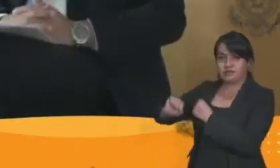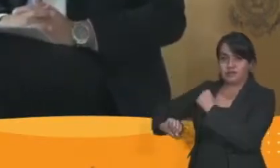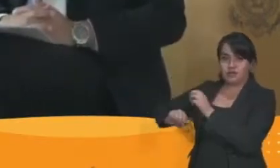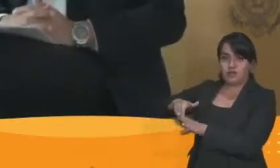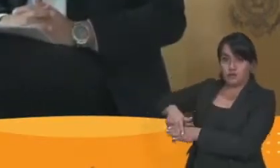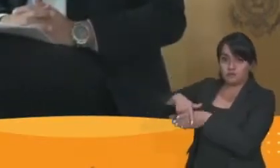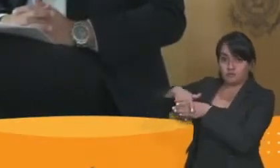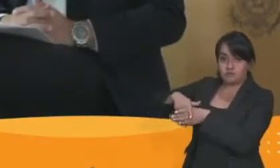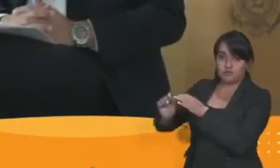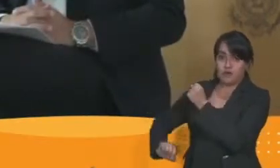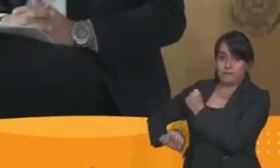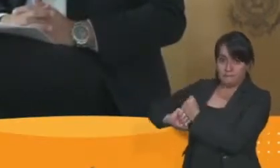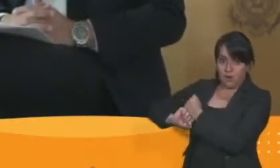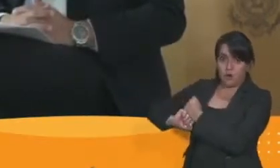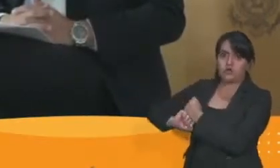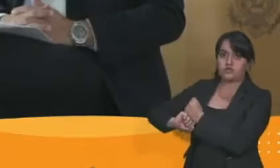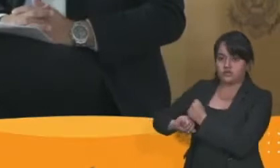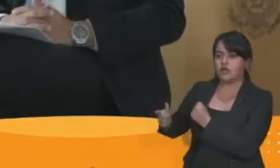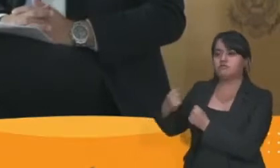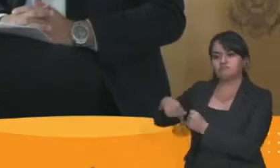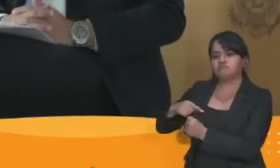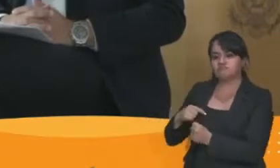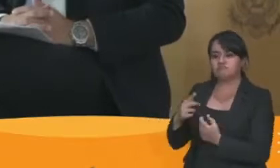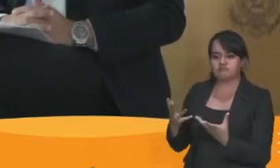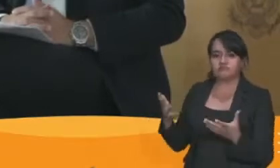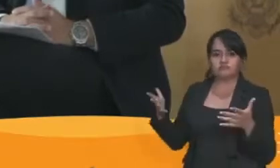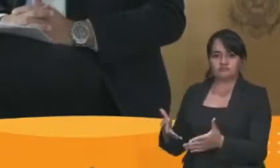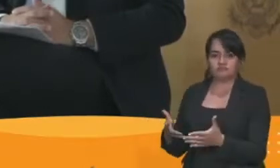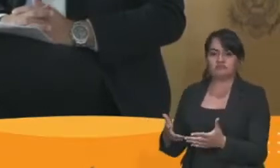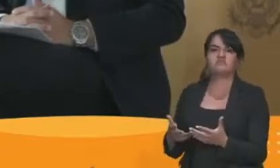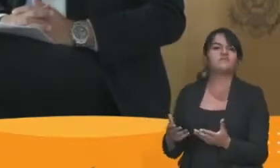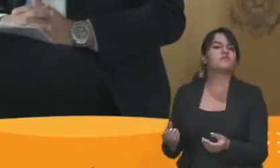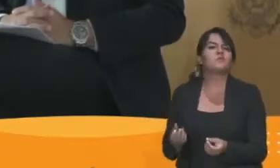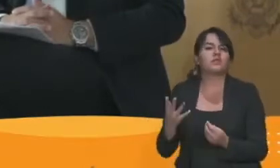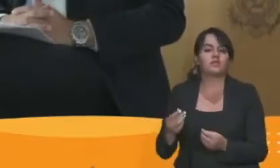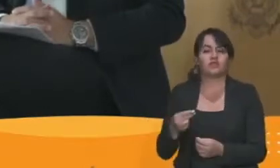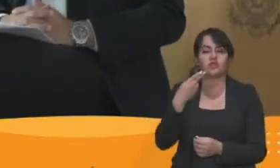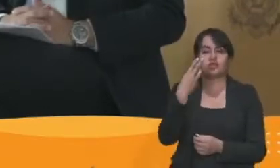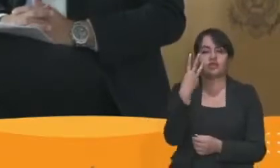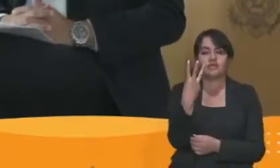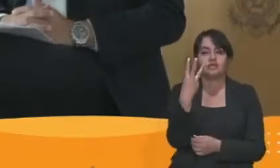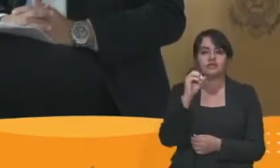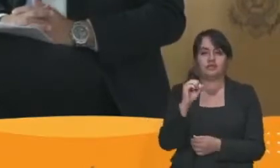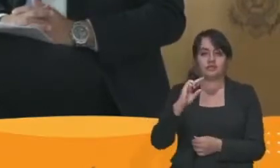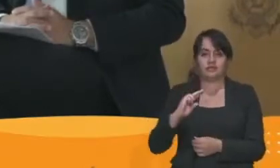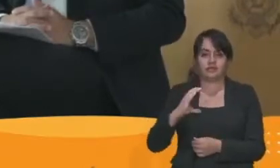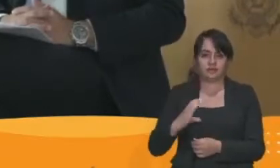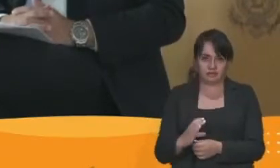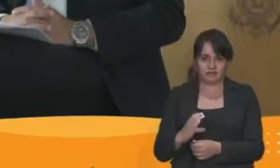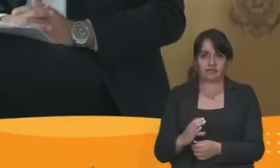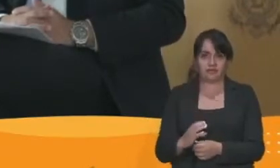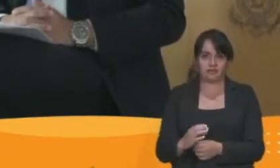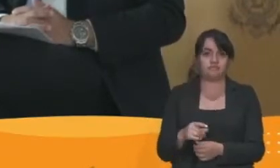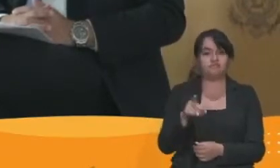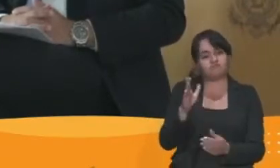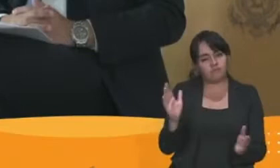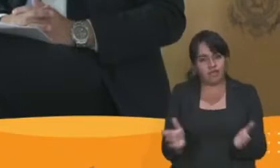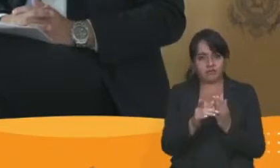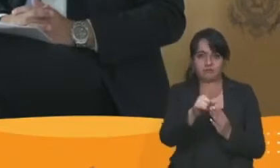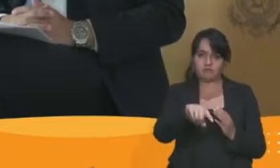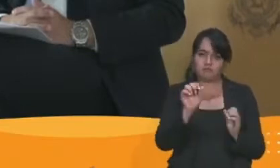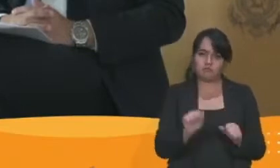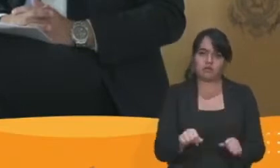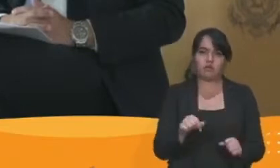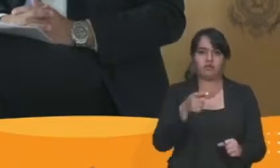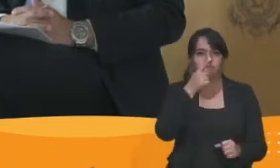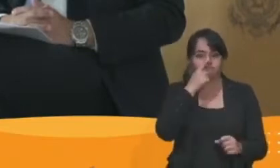Nacional. We would like to invite you to adapt our report of 2021 as a consultation document so we